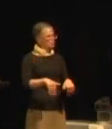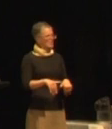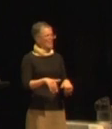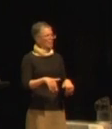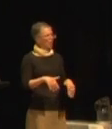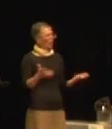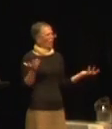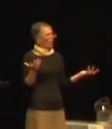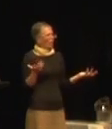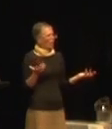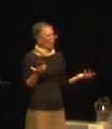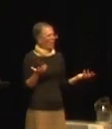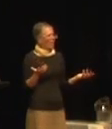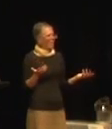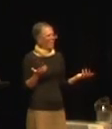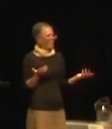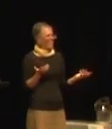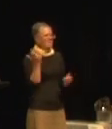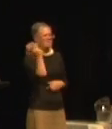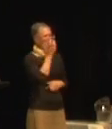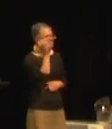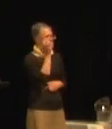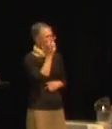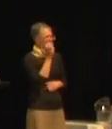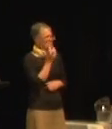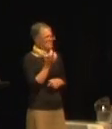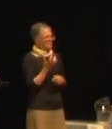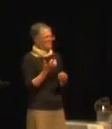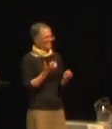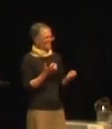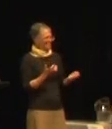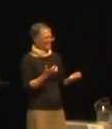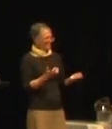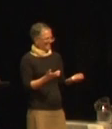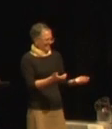same reaction to a beloved children's museum in the suburbs called the Experimentarium.